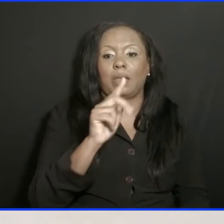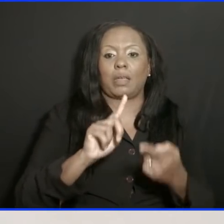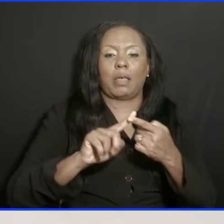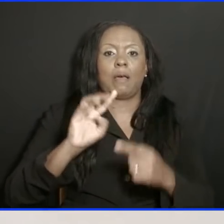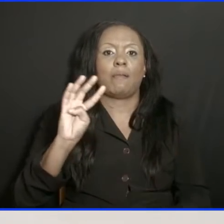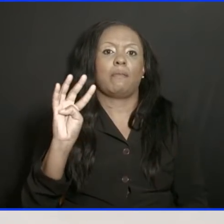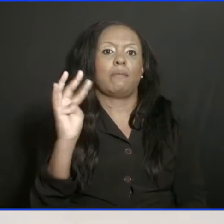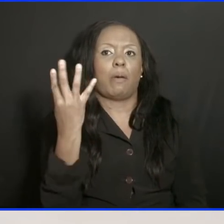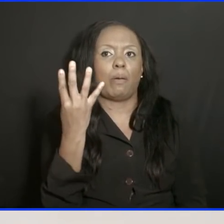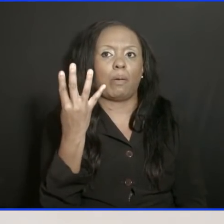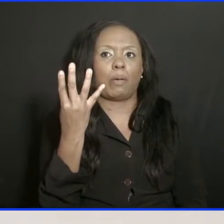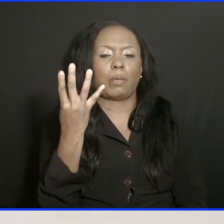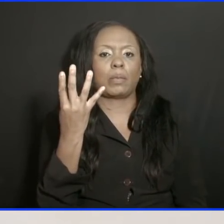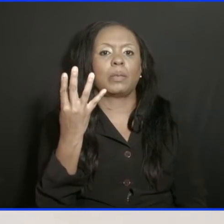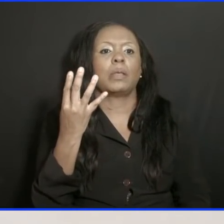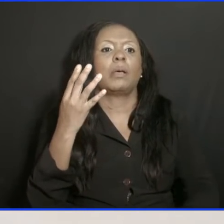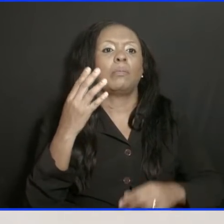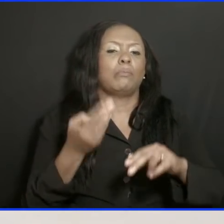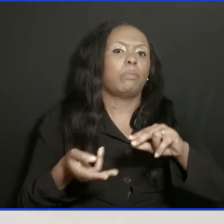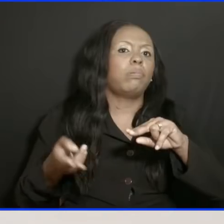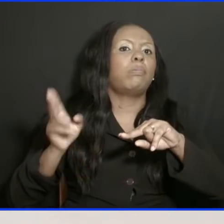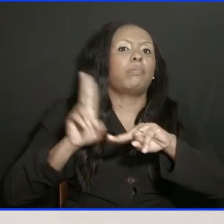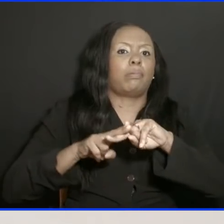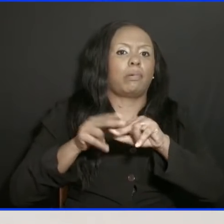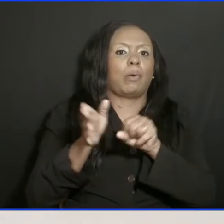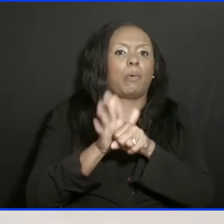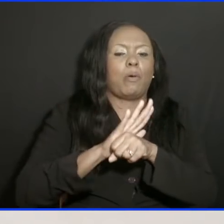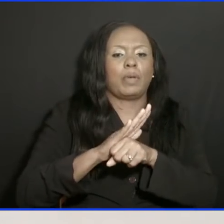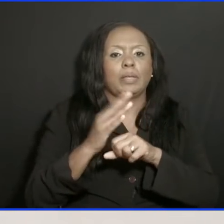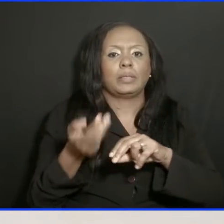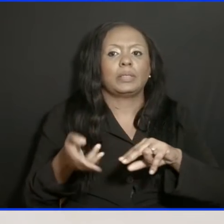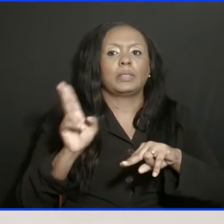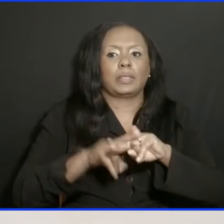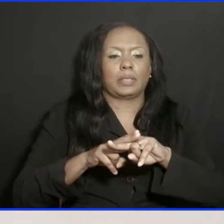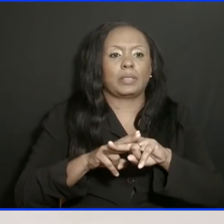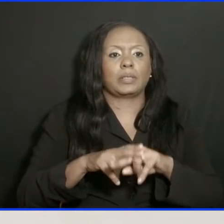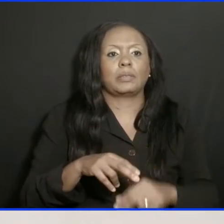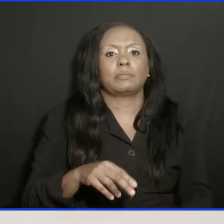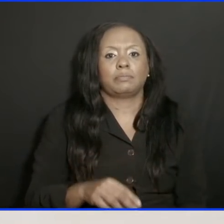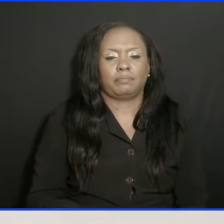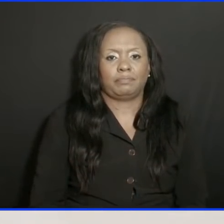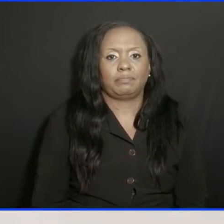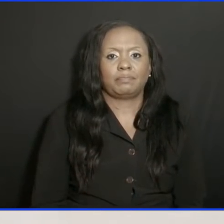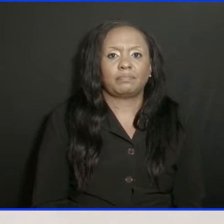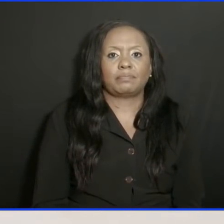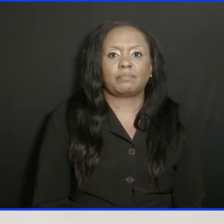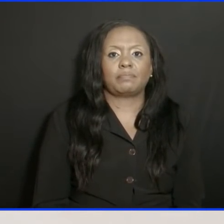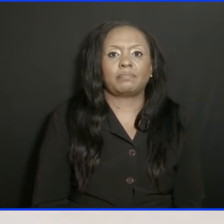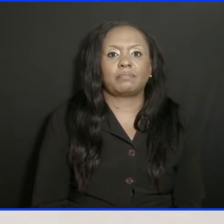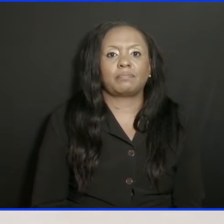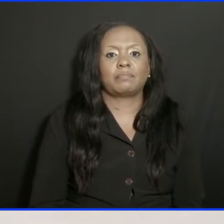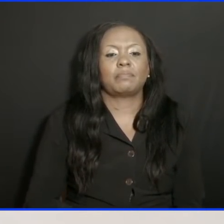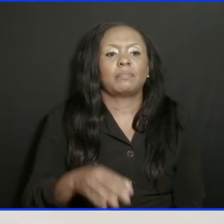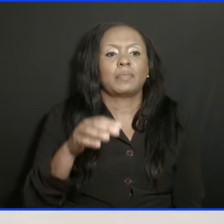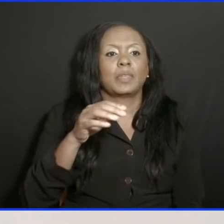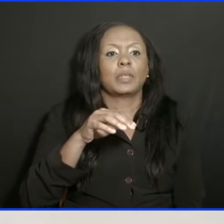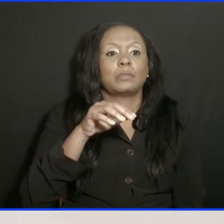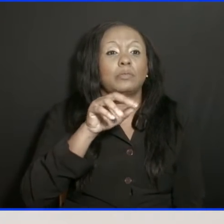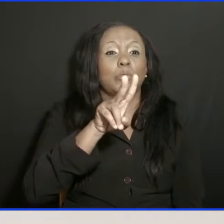obviously is an increase in our positivity rate, with 200 cases out of 896 on the